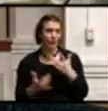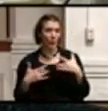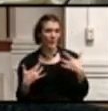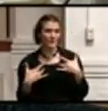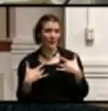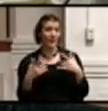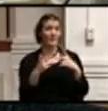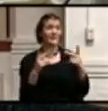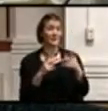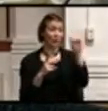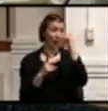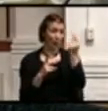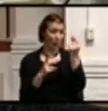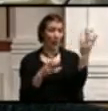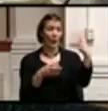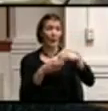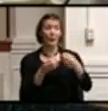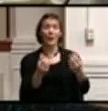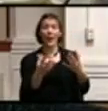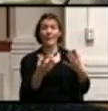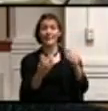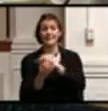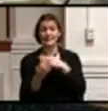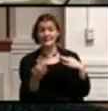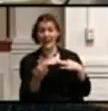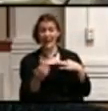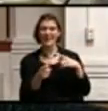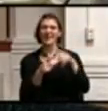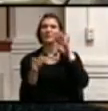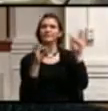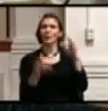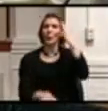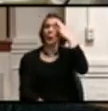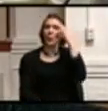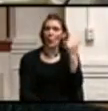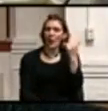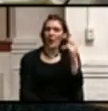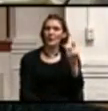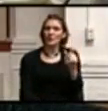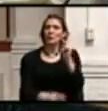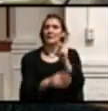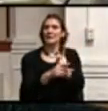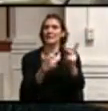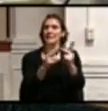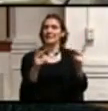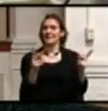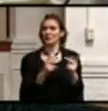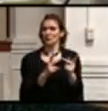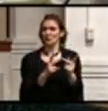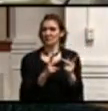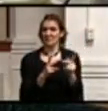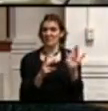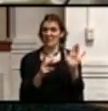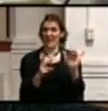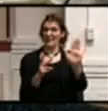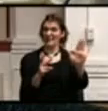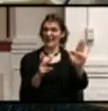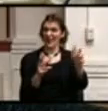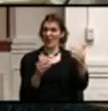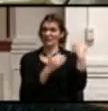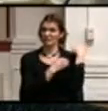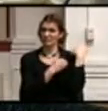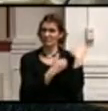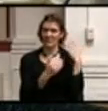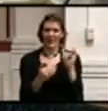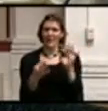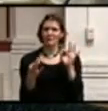those positions entail and exactly why the services need to be provided by hiring a new employee